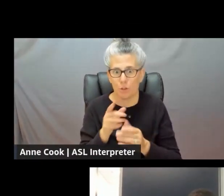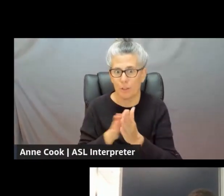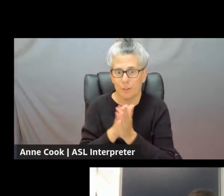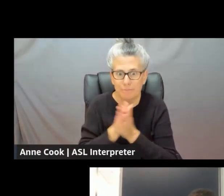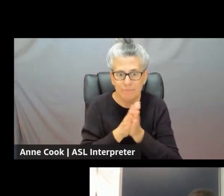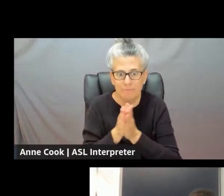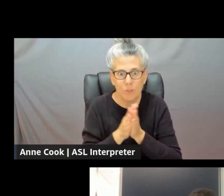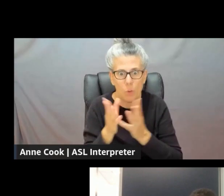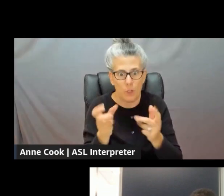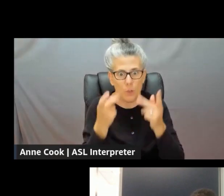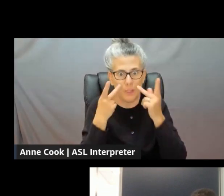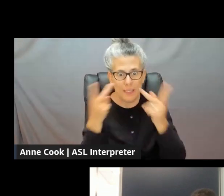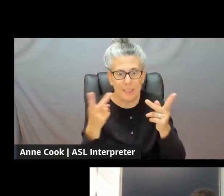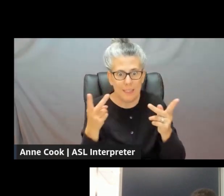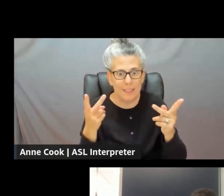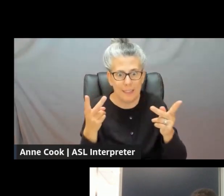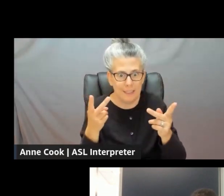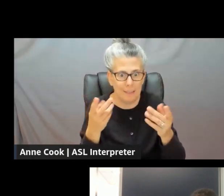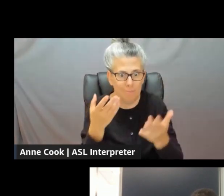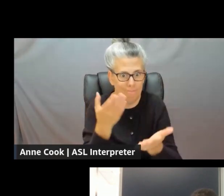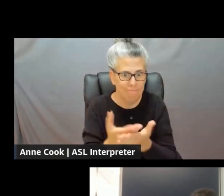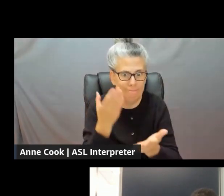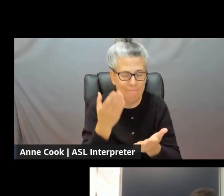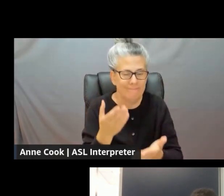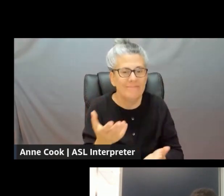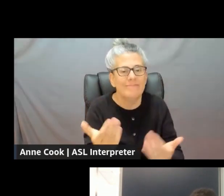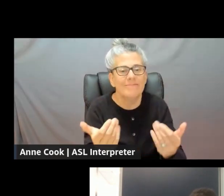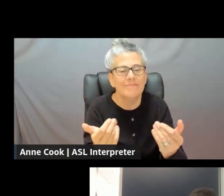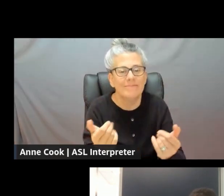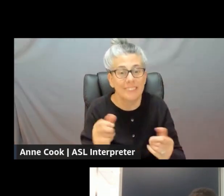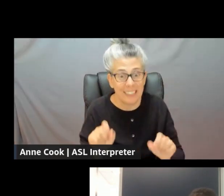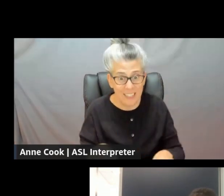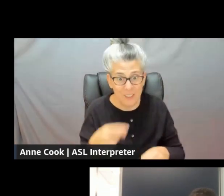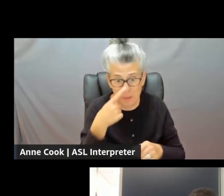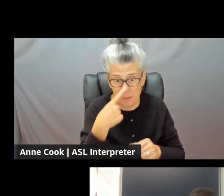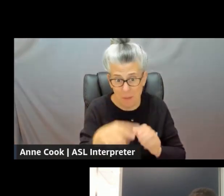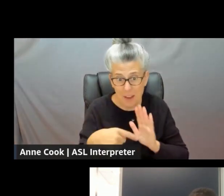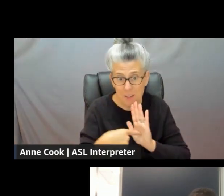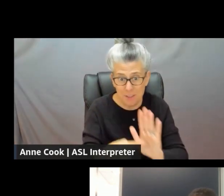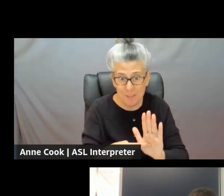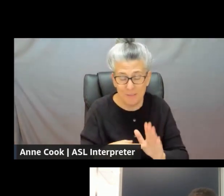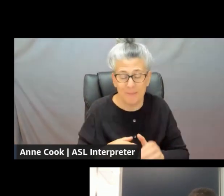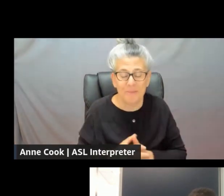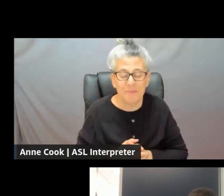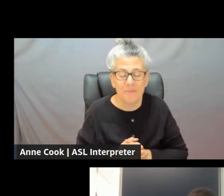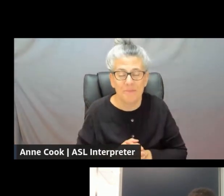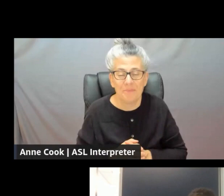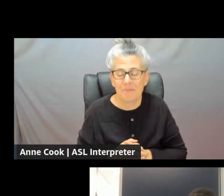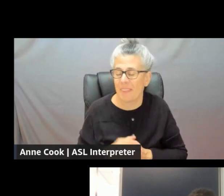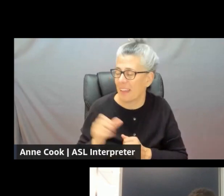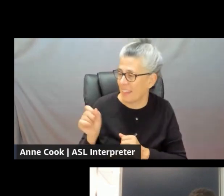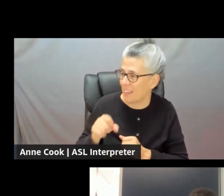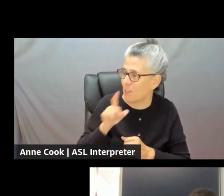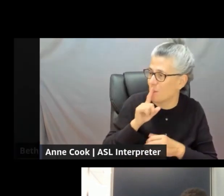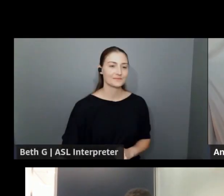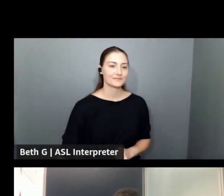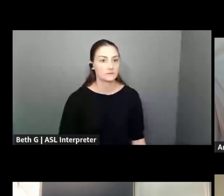us? Oh yeah, absolutely. Arthur, would you mind sharing your screen? Yep.